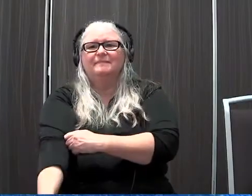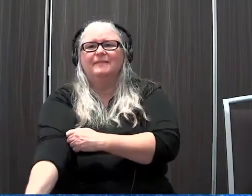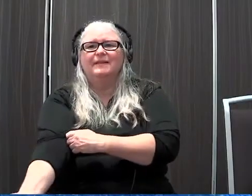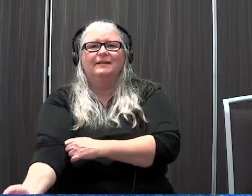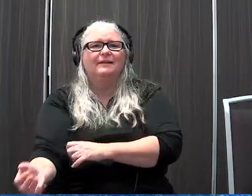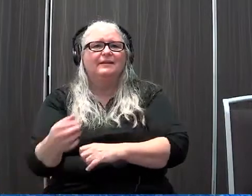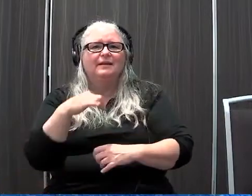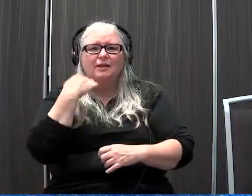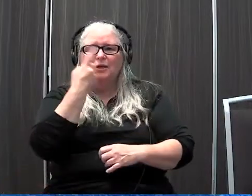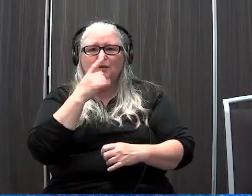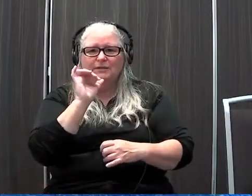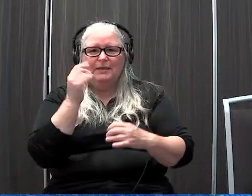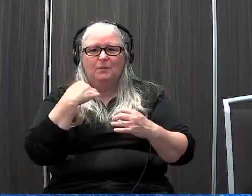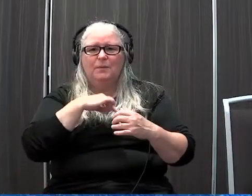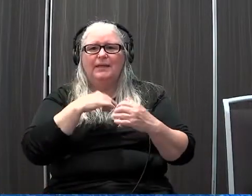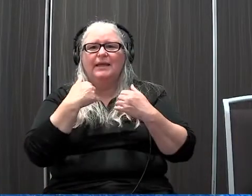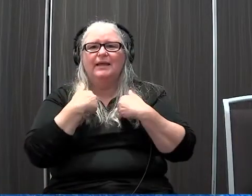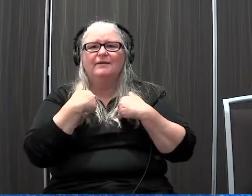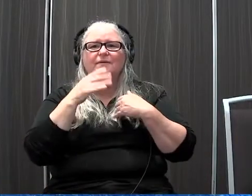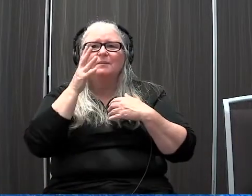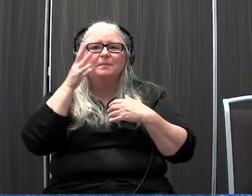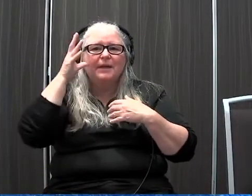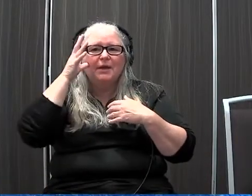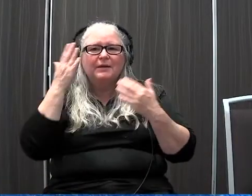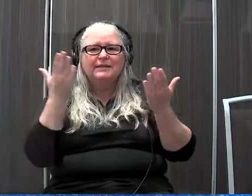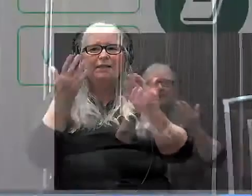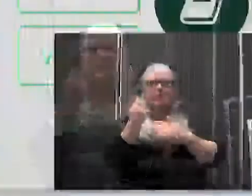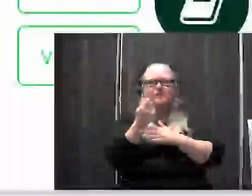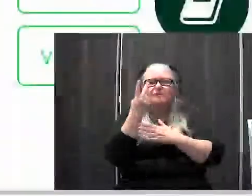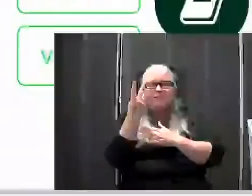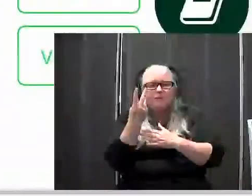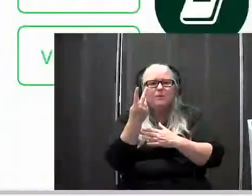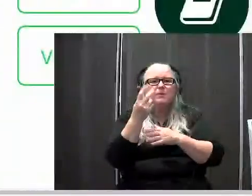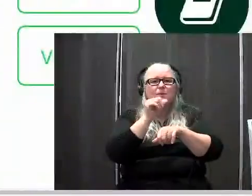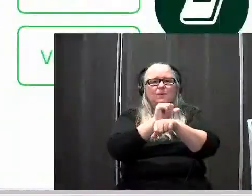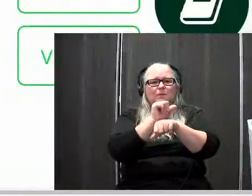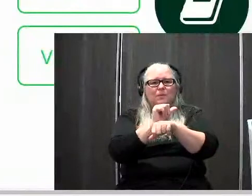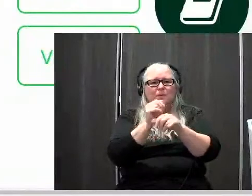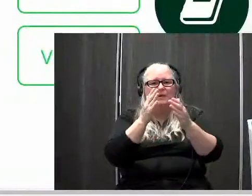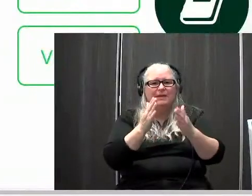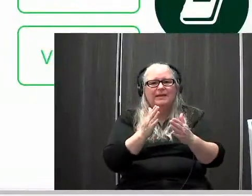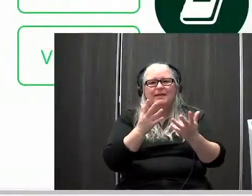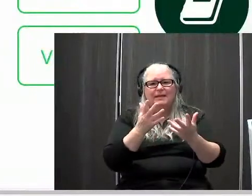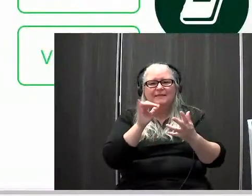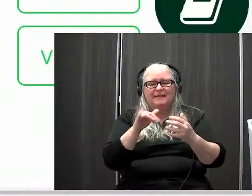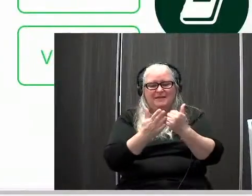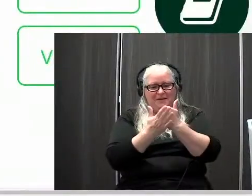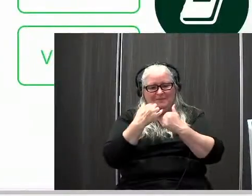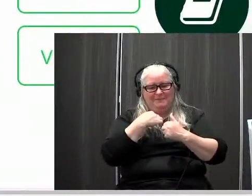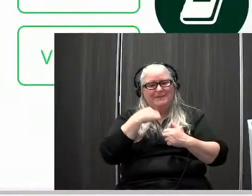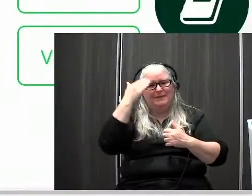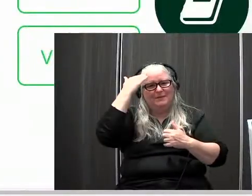have mostly parents here today and a couple professionals. So that is helpful for me to be able to know how to kind of guide this